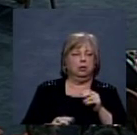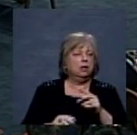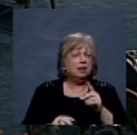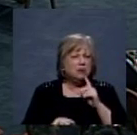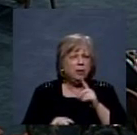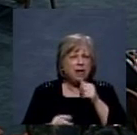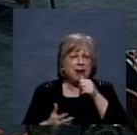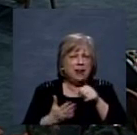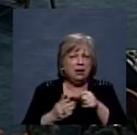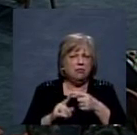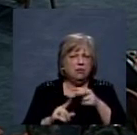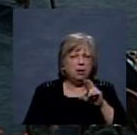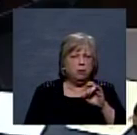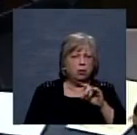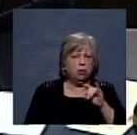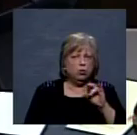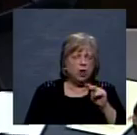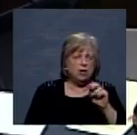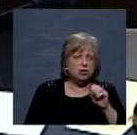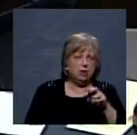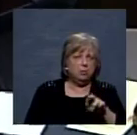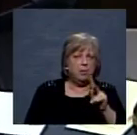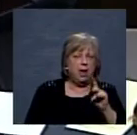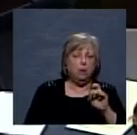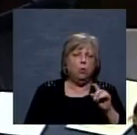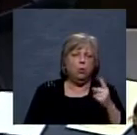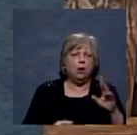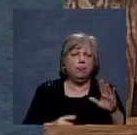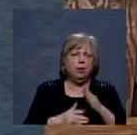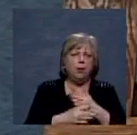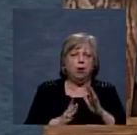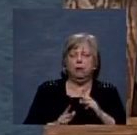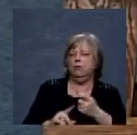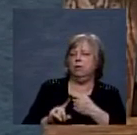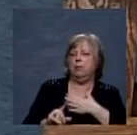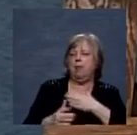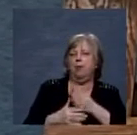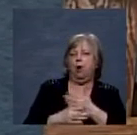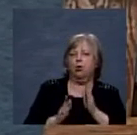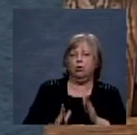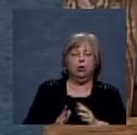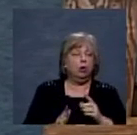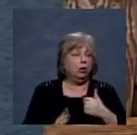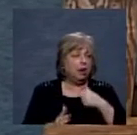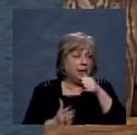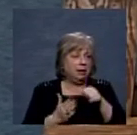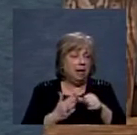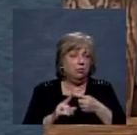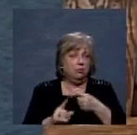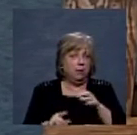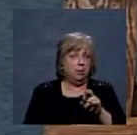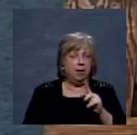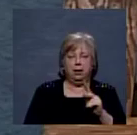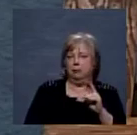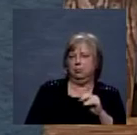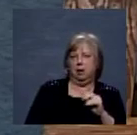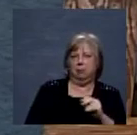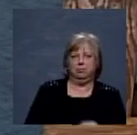Was that letter from Regions Bank, or was that just from one of your partners? From our partner. All right. Yes. Do you have a letter from Regions Bank? No, we